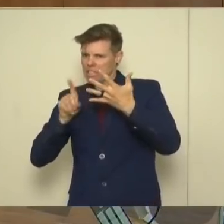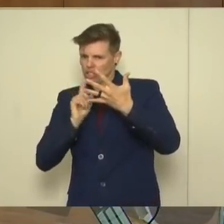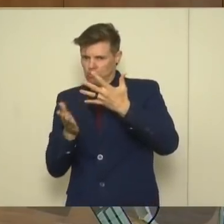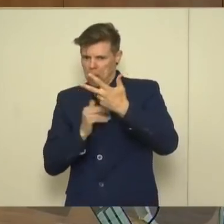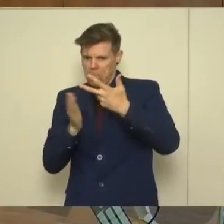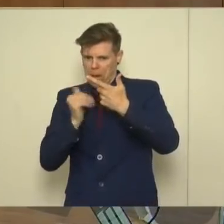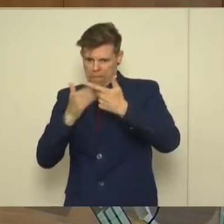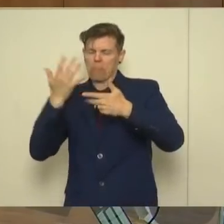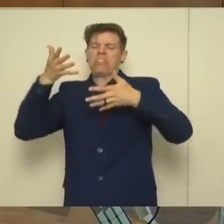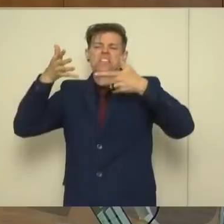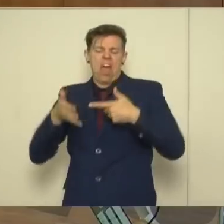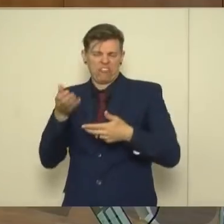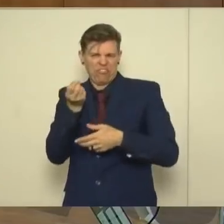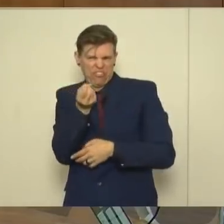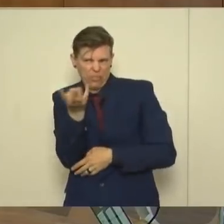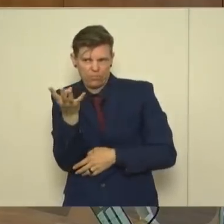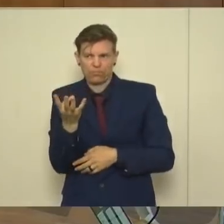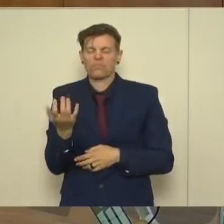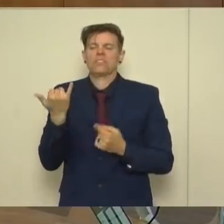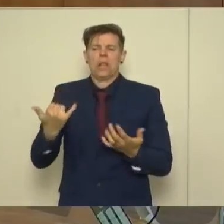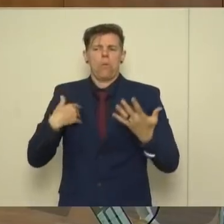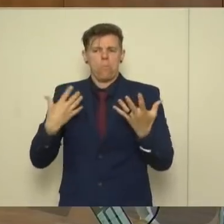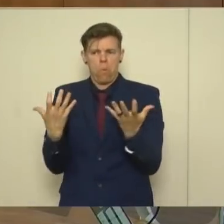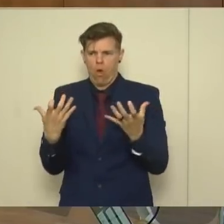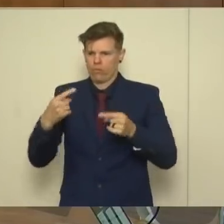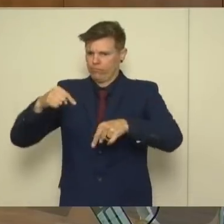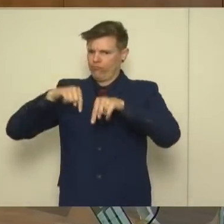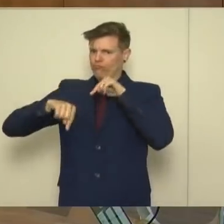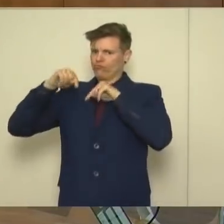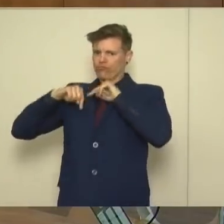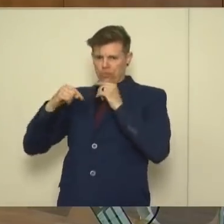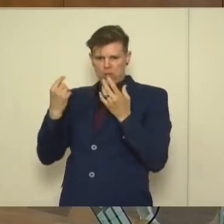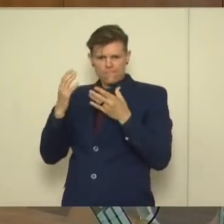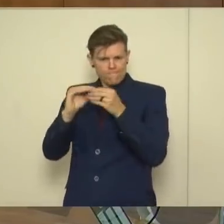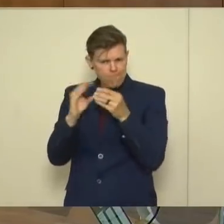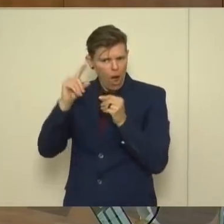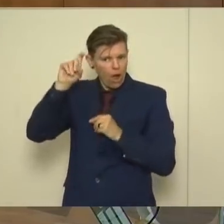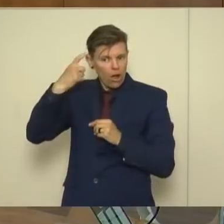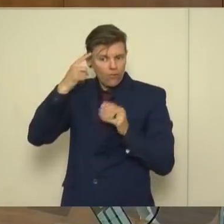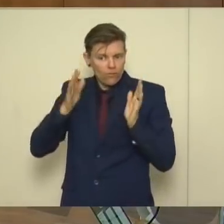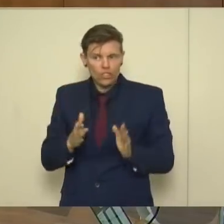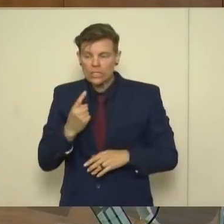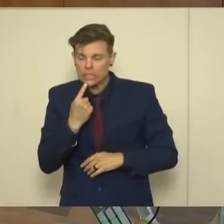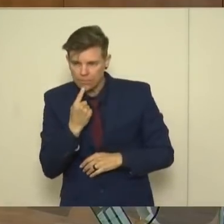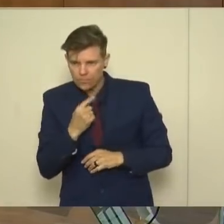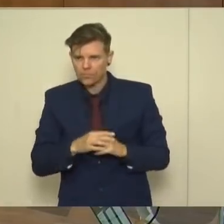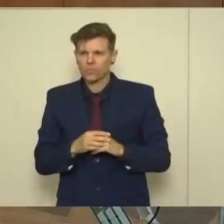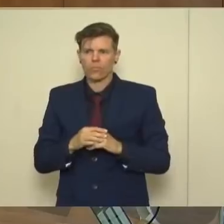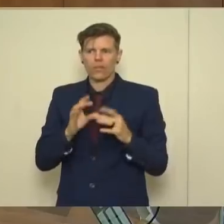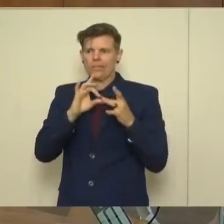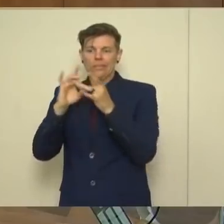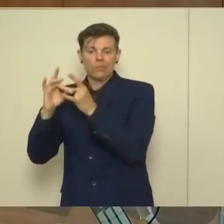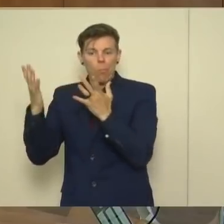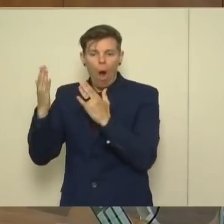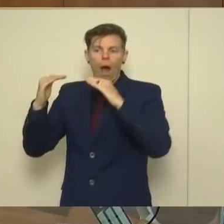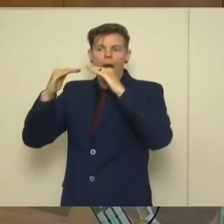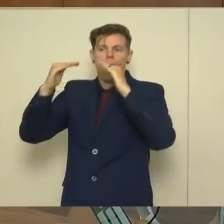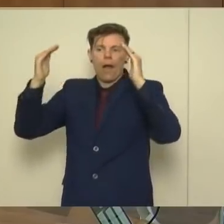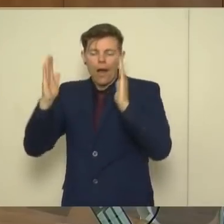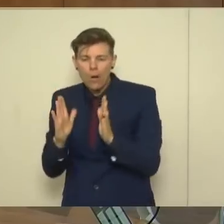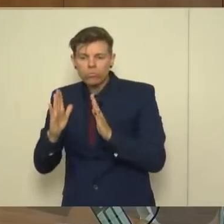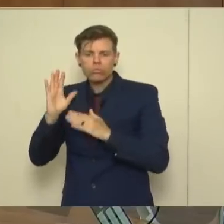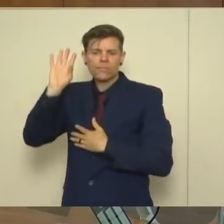to what you said today in the House hearing and some of the comments you